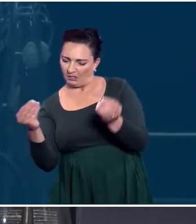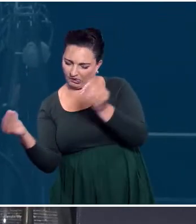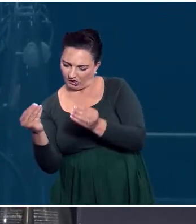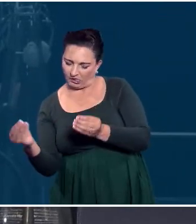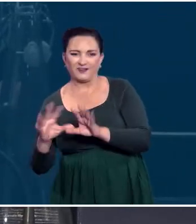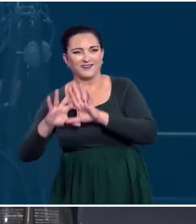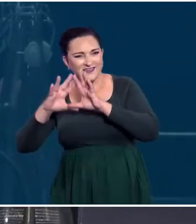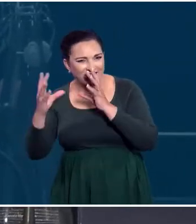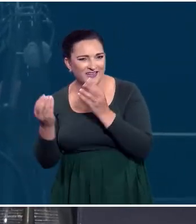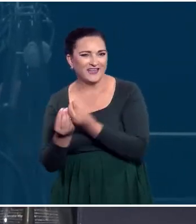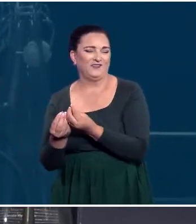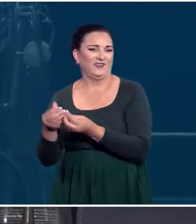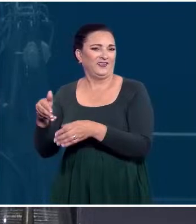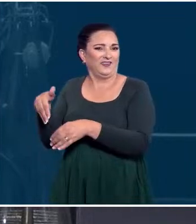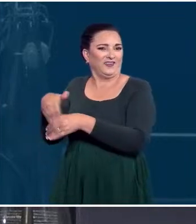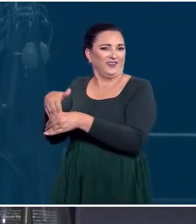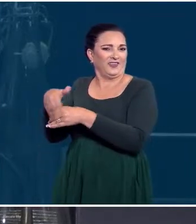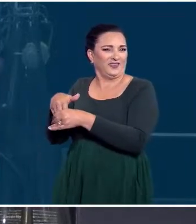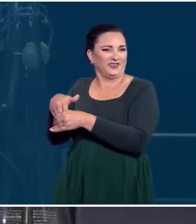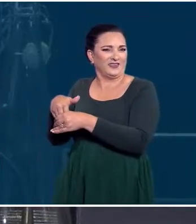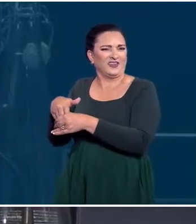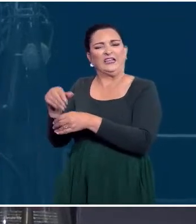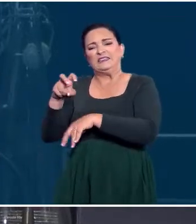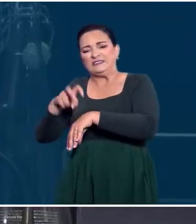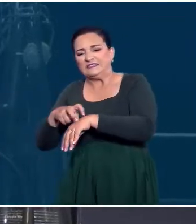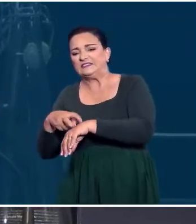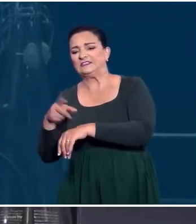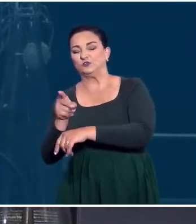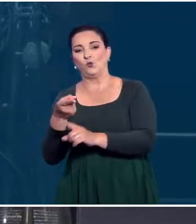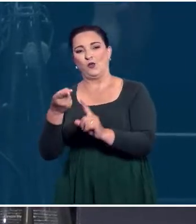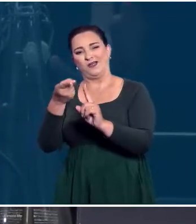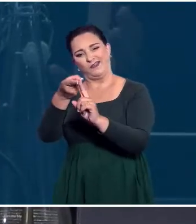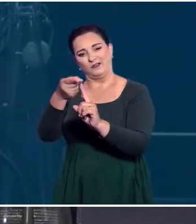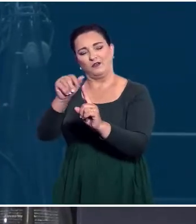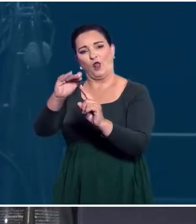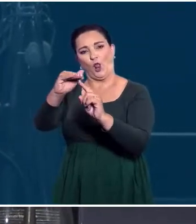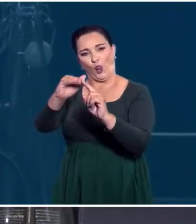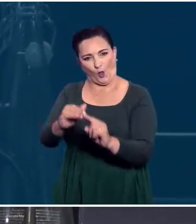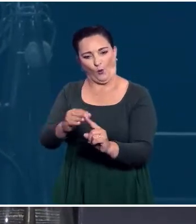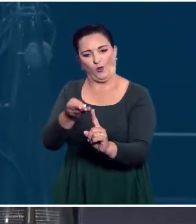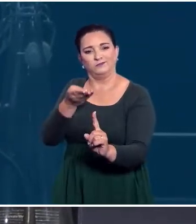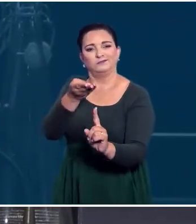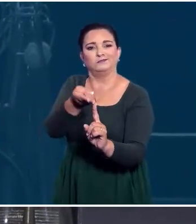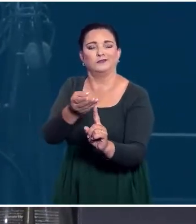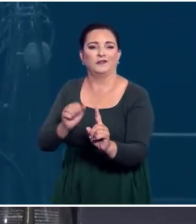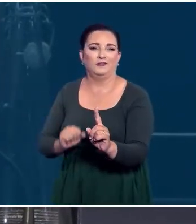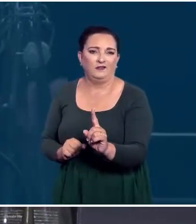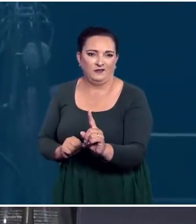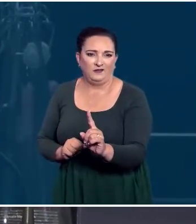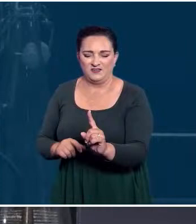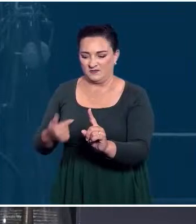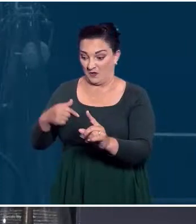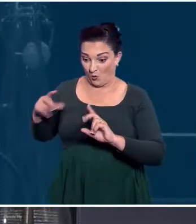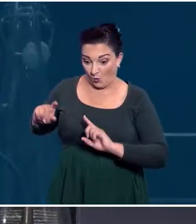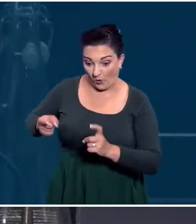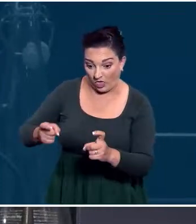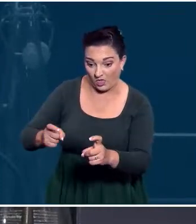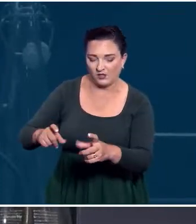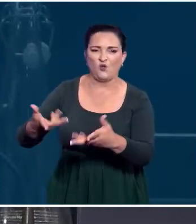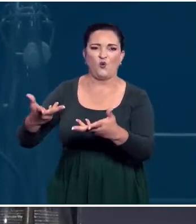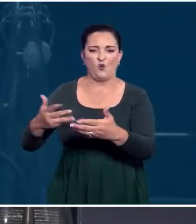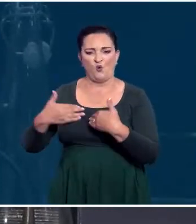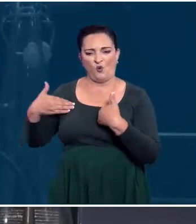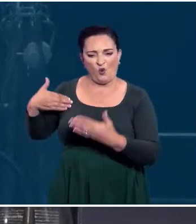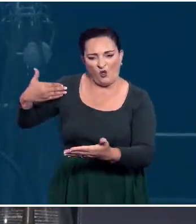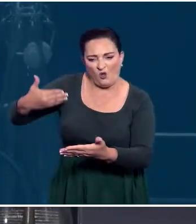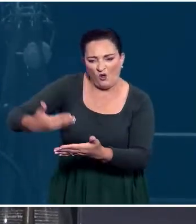of what it means to get to low inflation target. How quickly, how long does it take? Do you do it suddenly? Do you announce it in